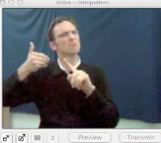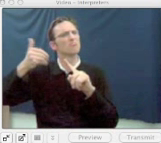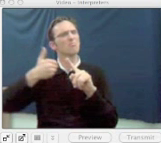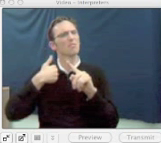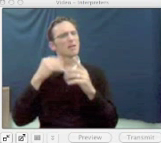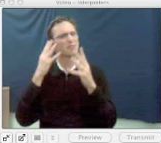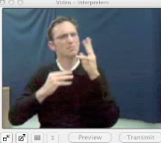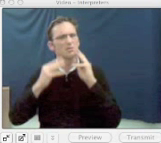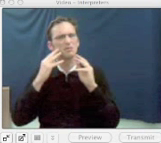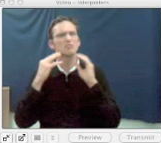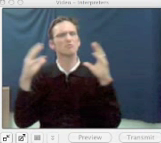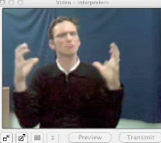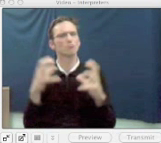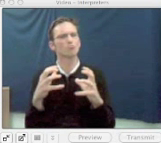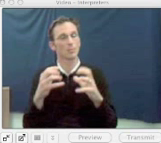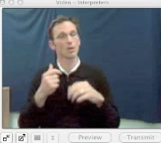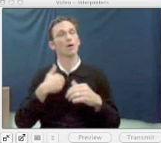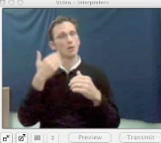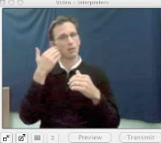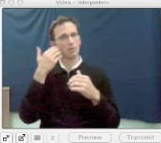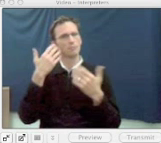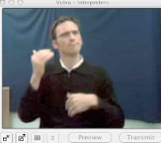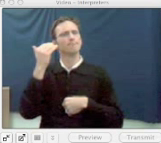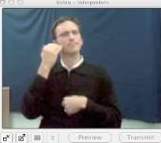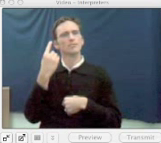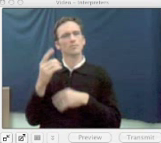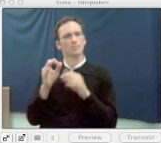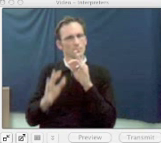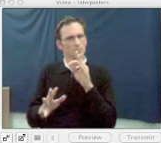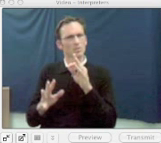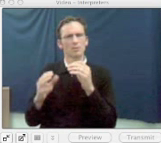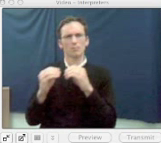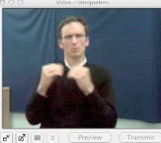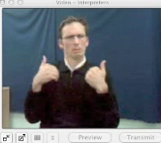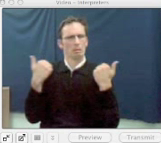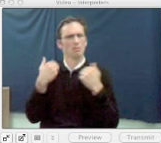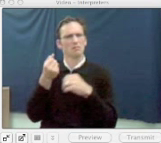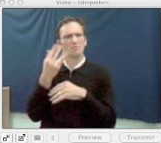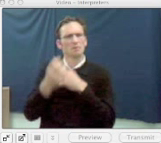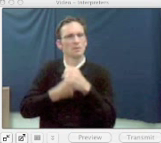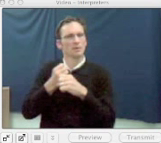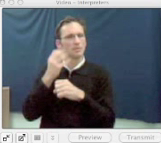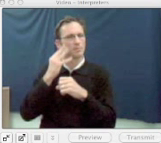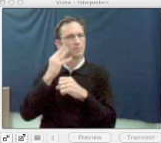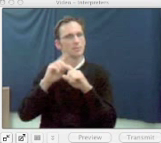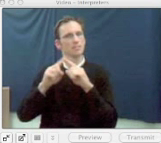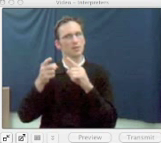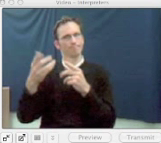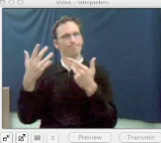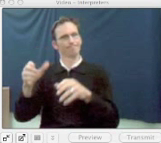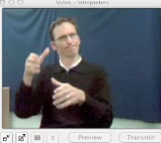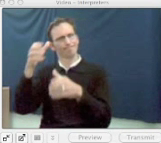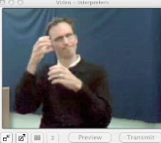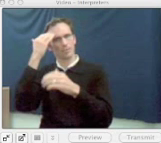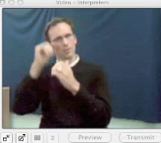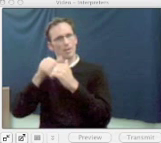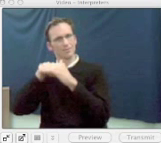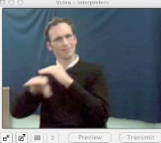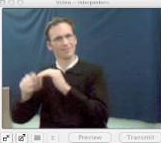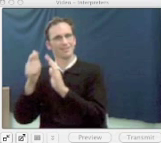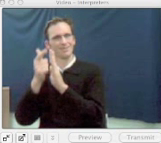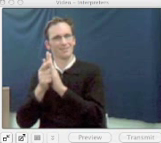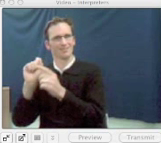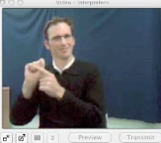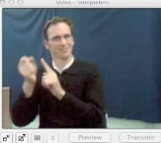I know an interpreter who's much younger than me, has fewer years of experience, but knows how to work within a legal setting and I don't. And yet she